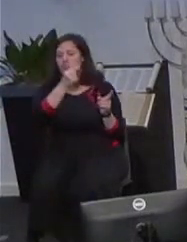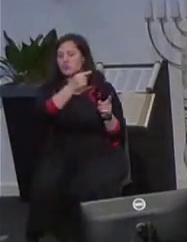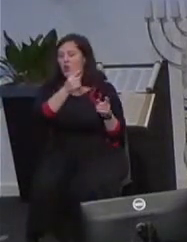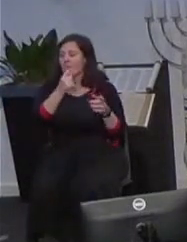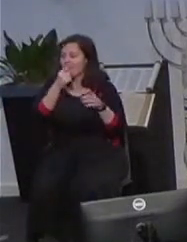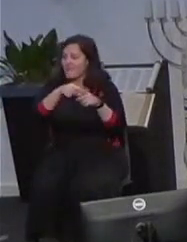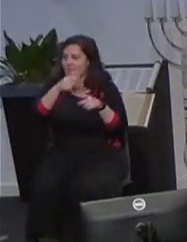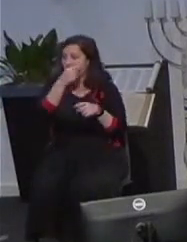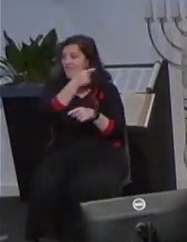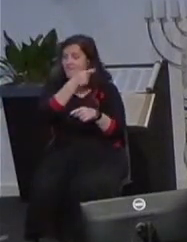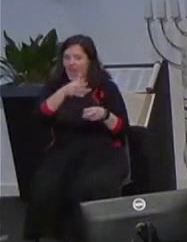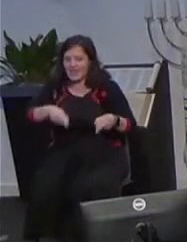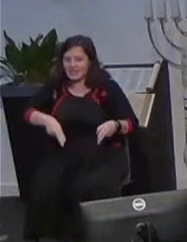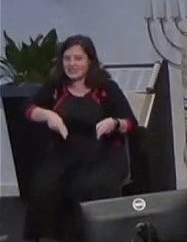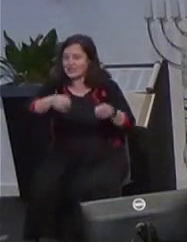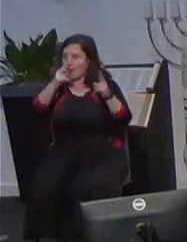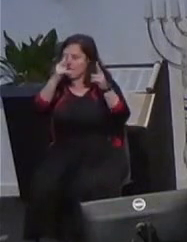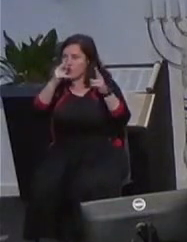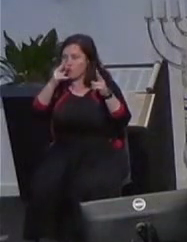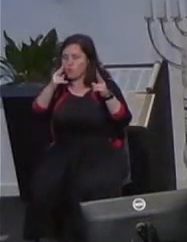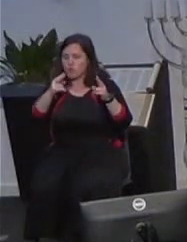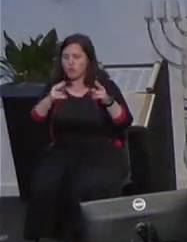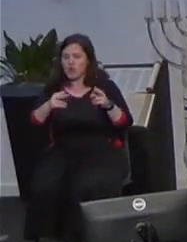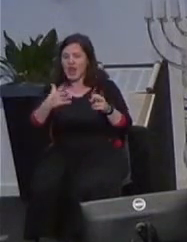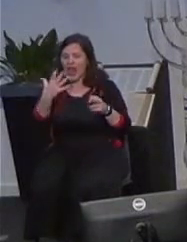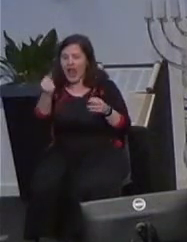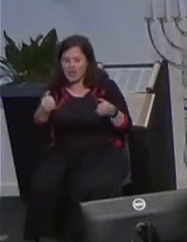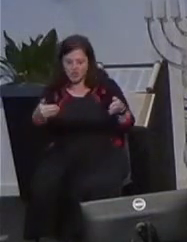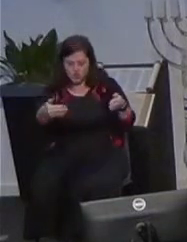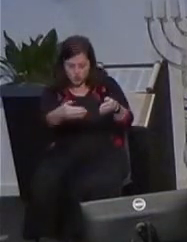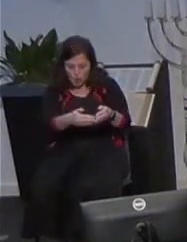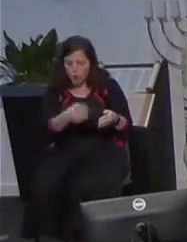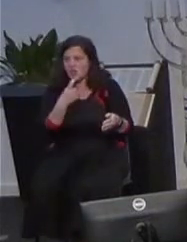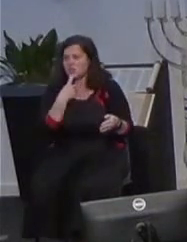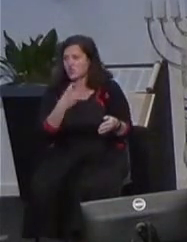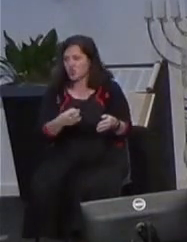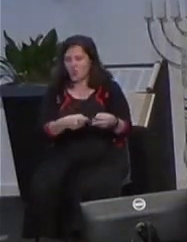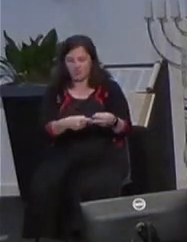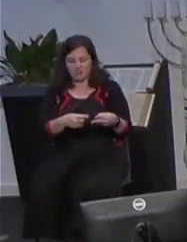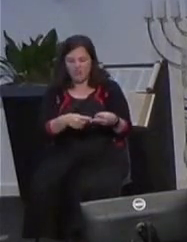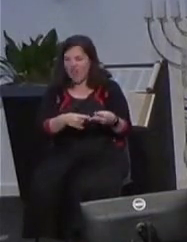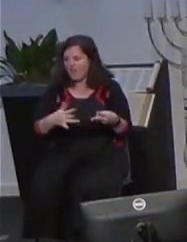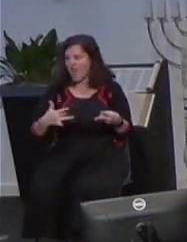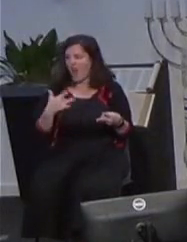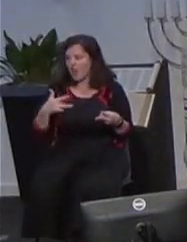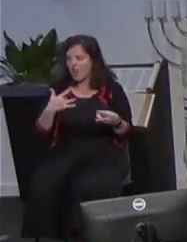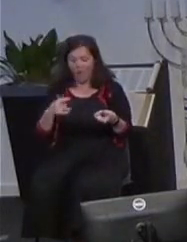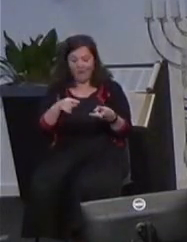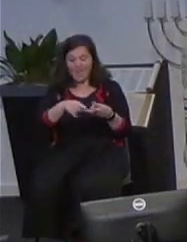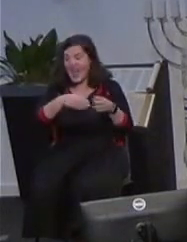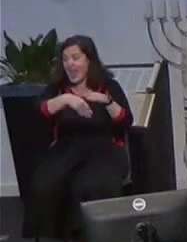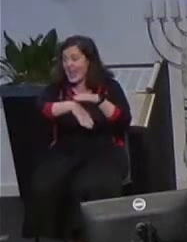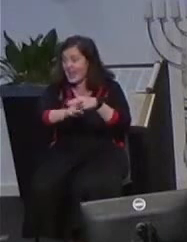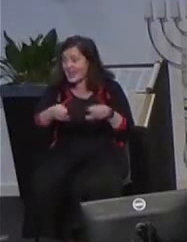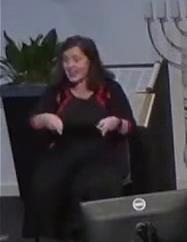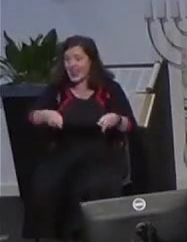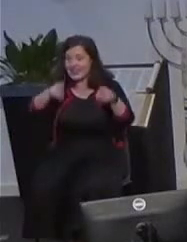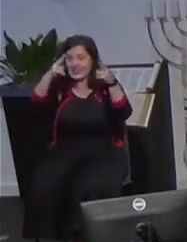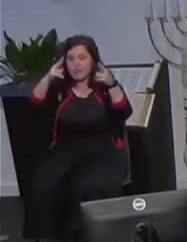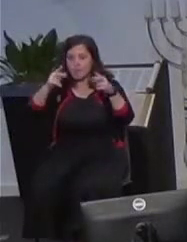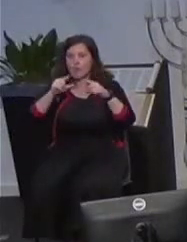So we are living stones, these stones become a temple, and then we become priests inside that